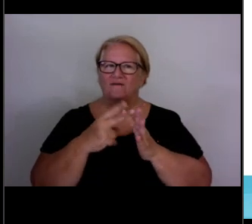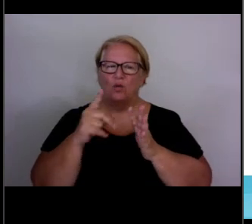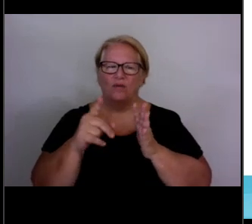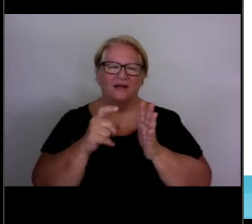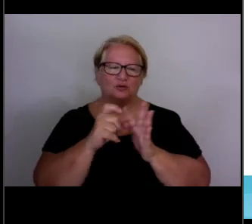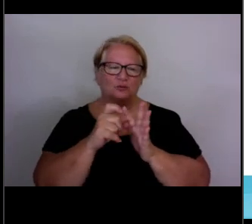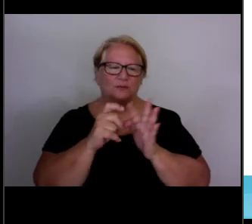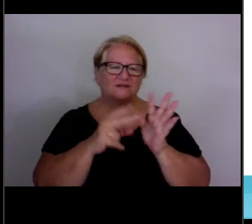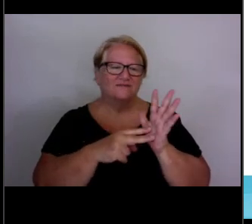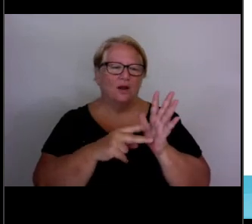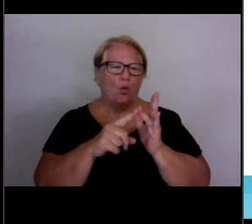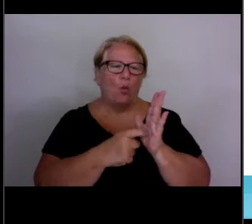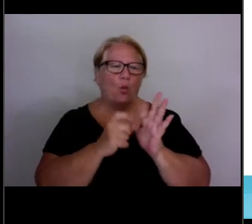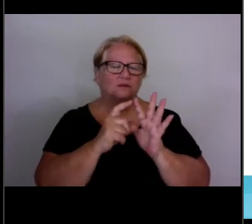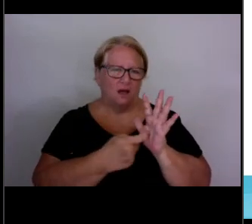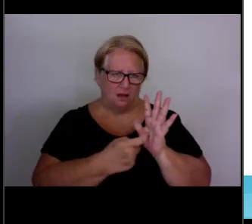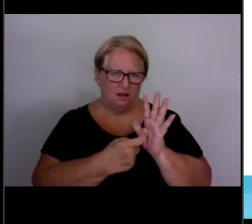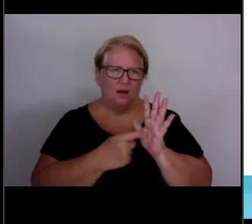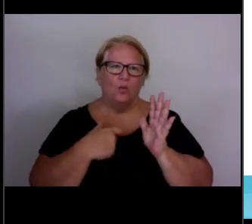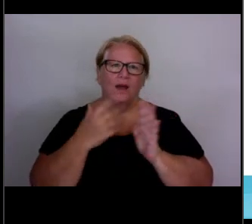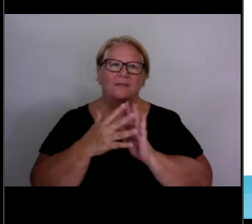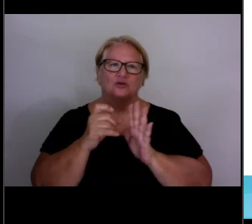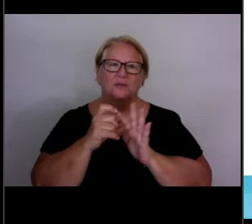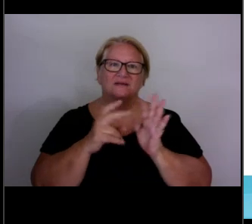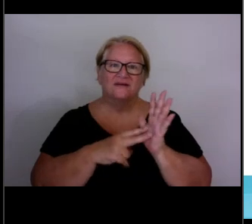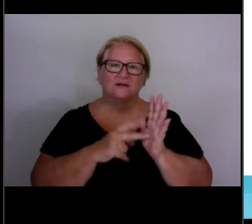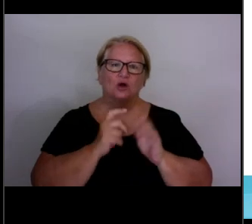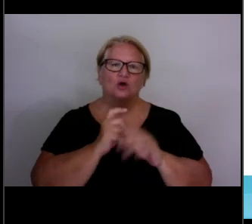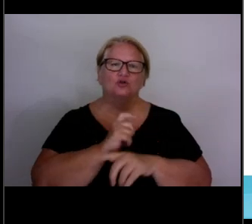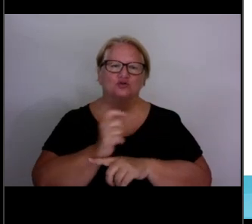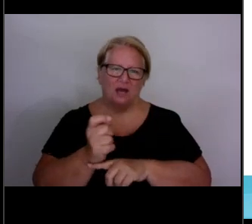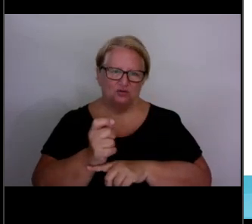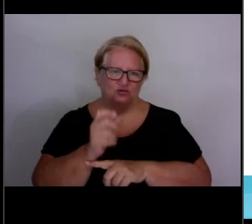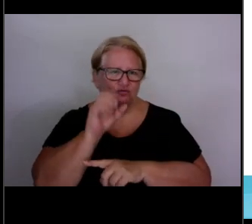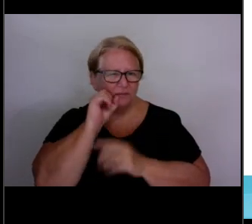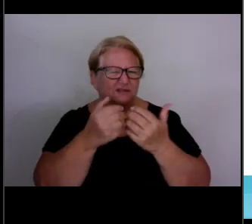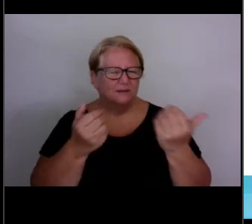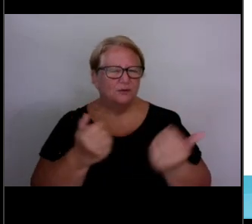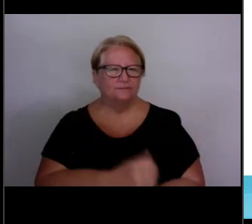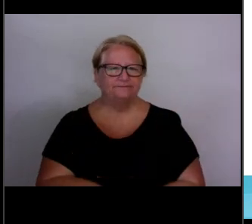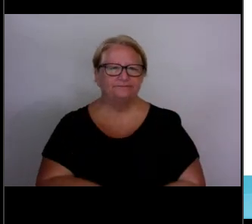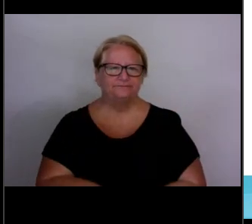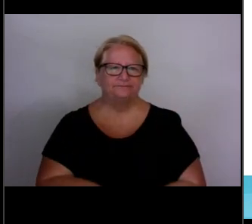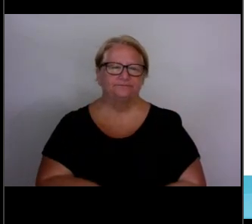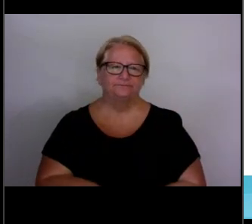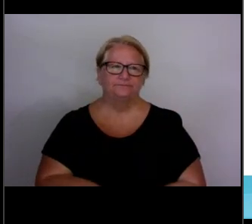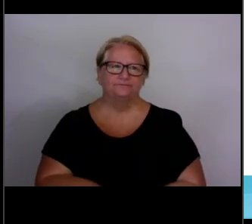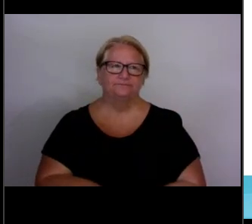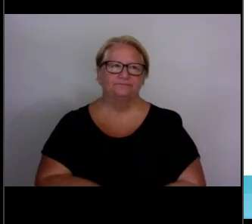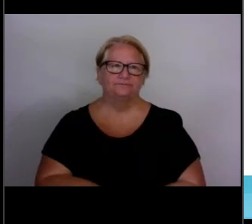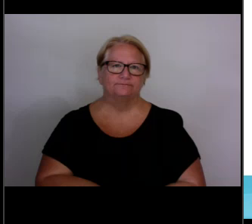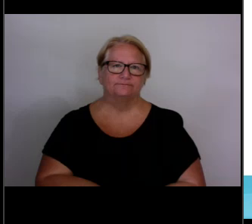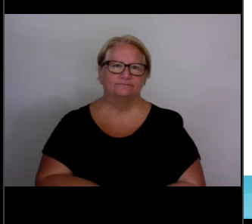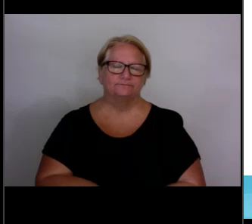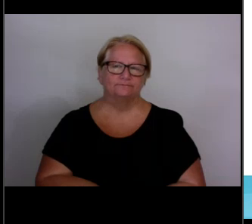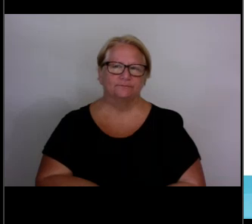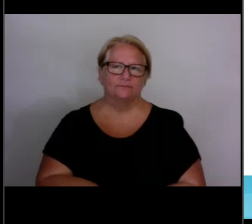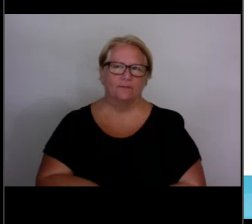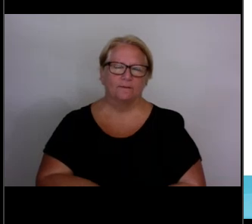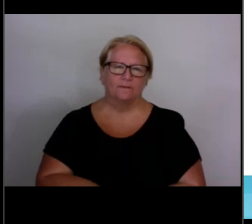So what we're talking about is domestic violence charges. And, you know, with those, we're really,